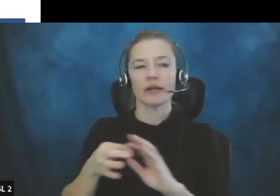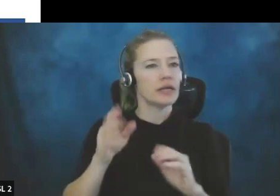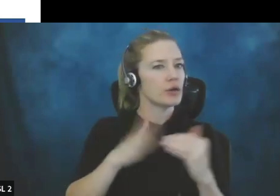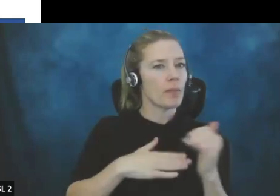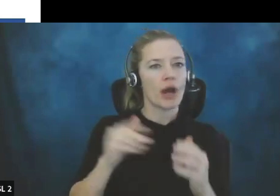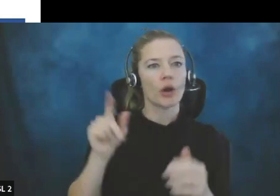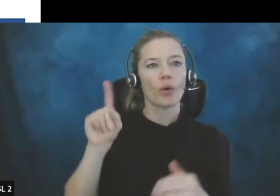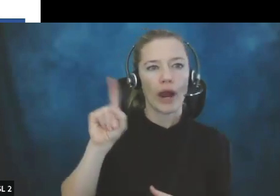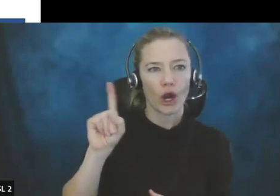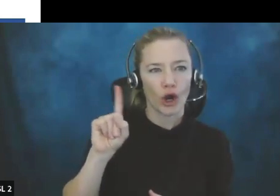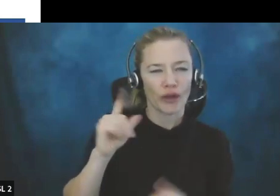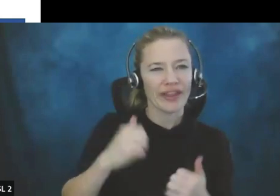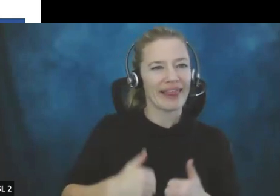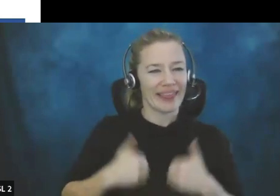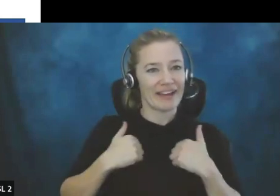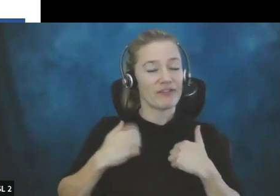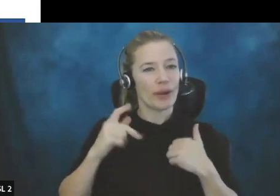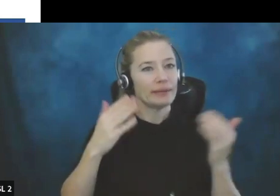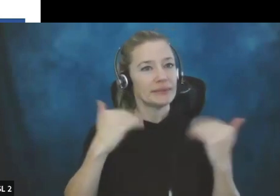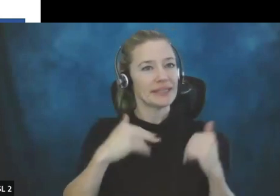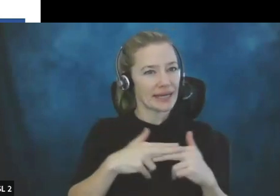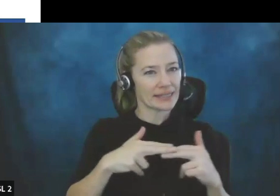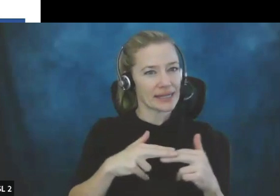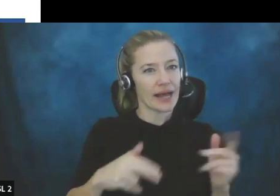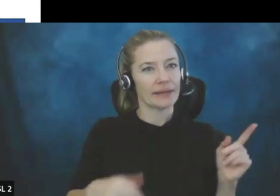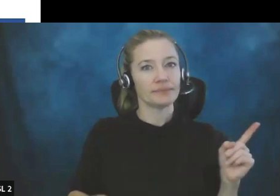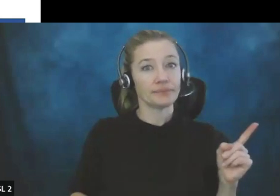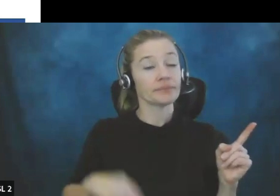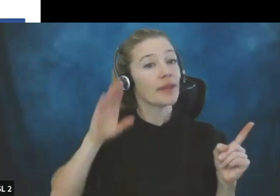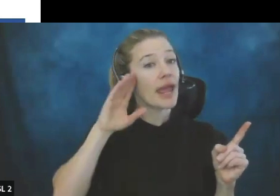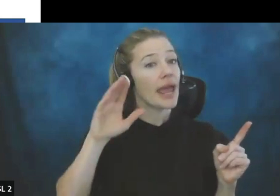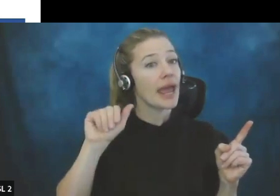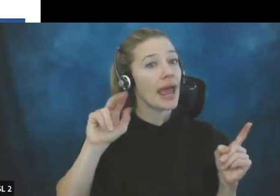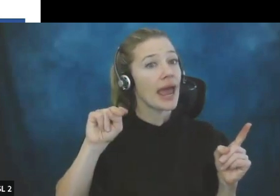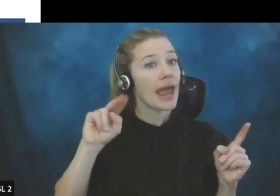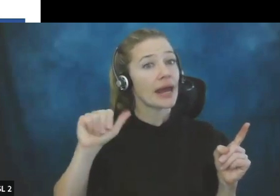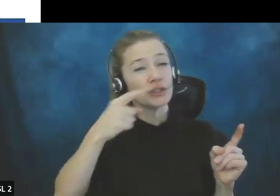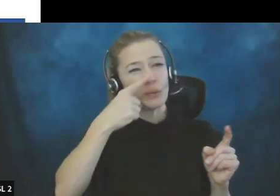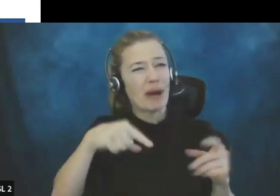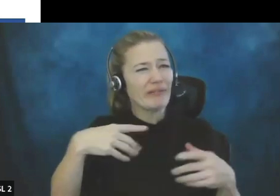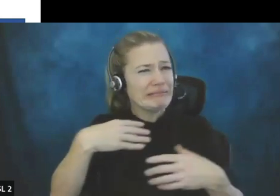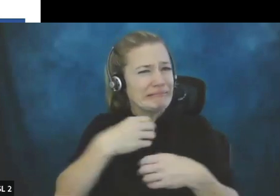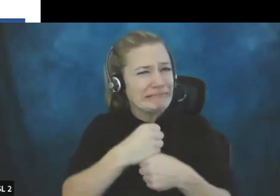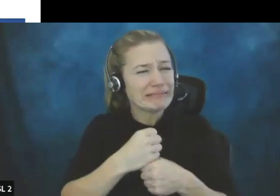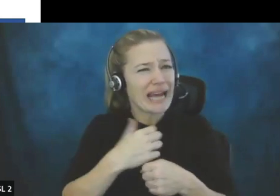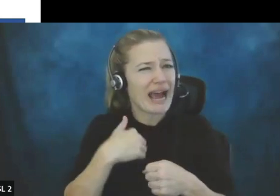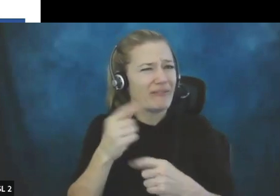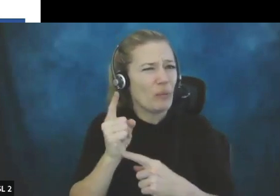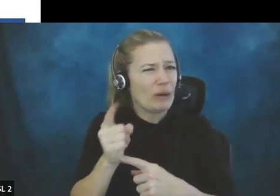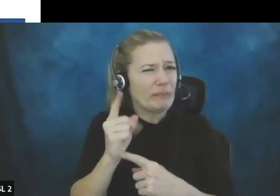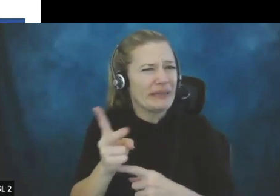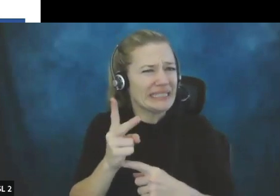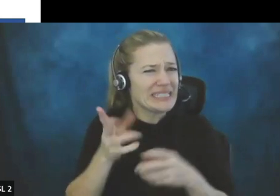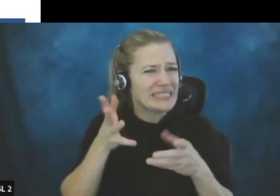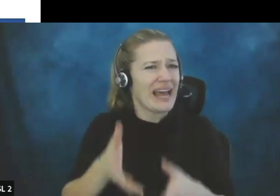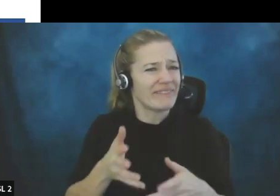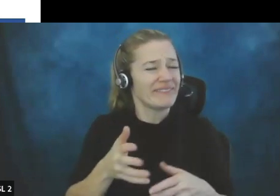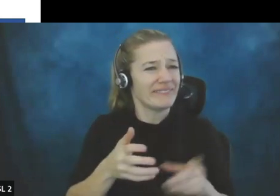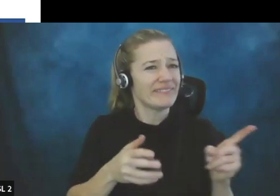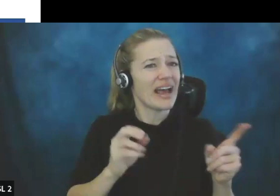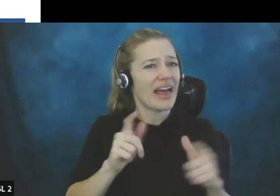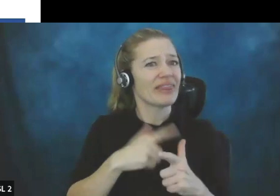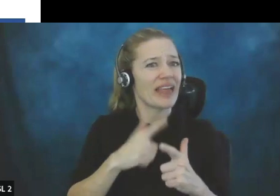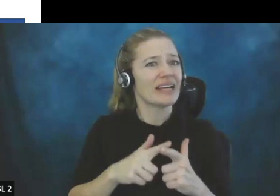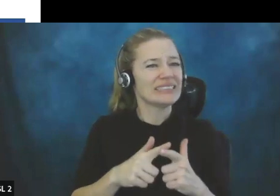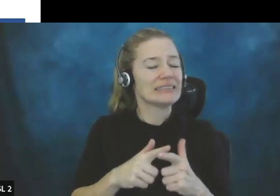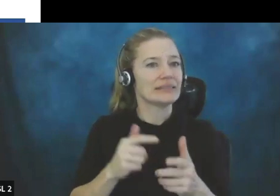connected wherever they're at. And we'll go to the next slide. Hey, Anna, if you could wrap up in the next minute or so, we're running low on